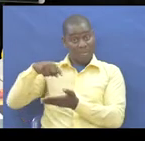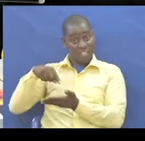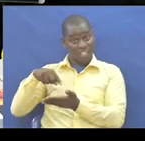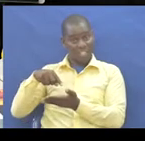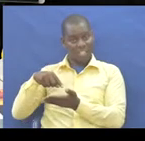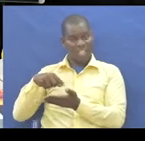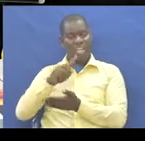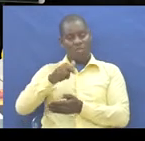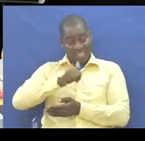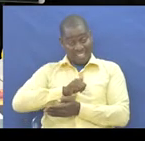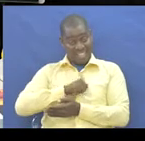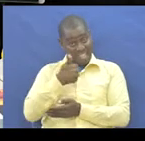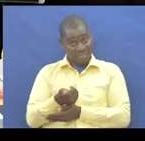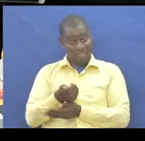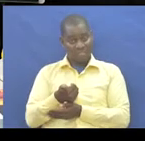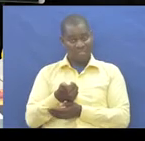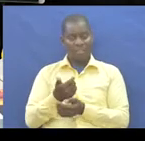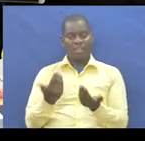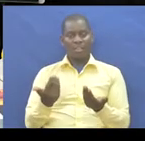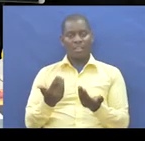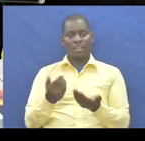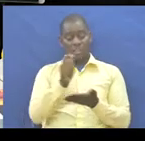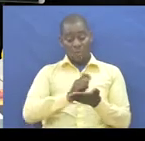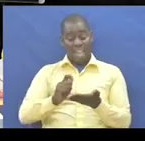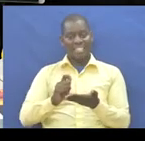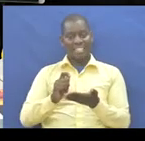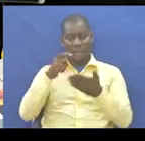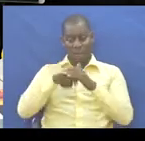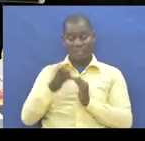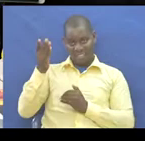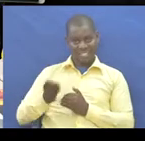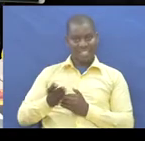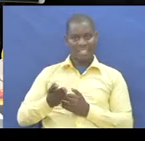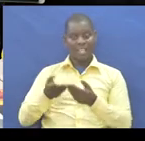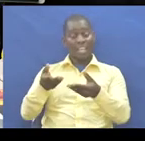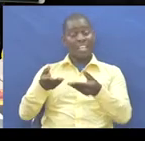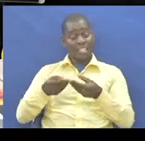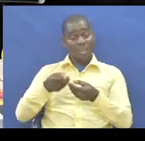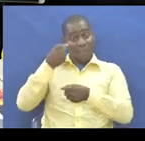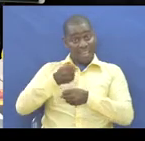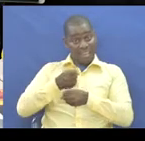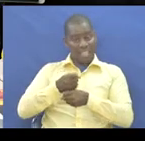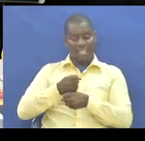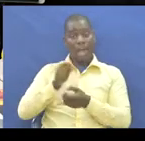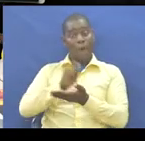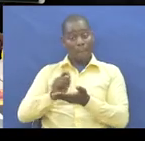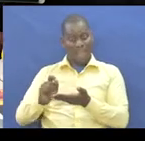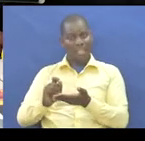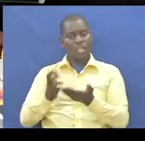do when you will be in the position now to measure yourself whether you